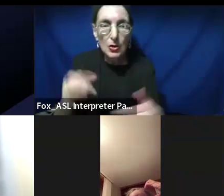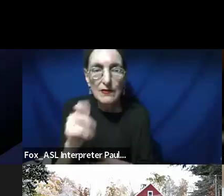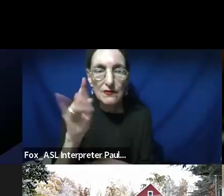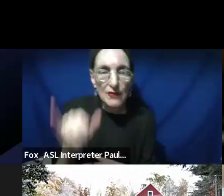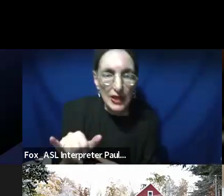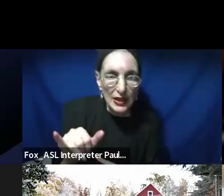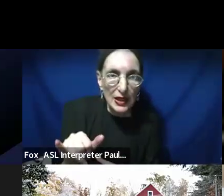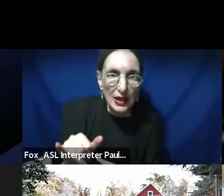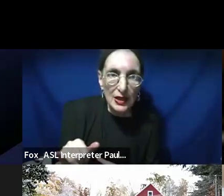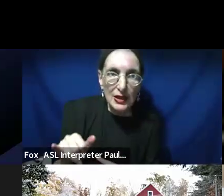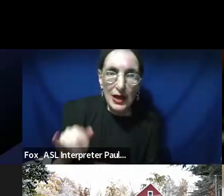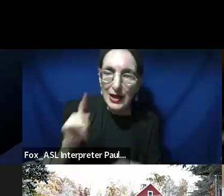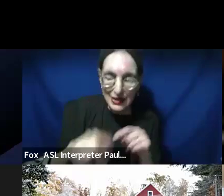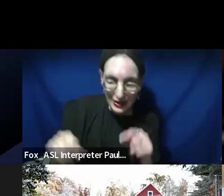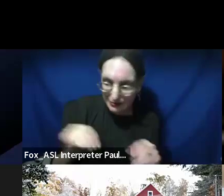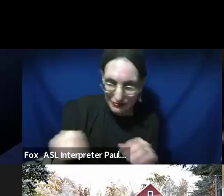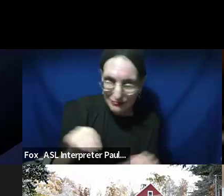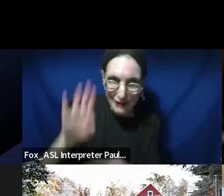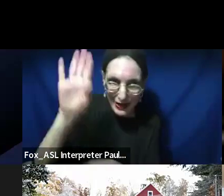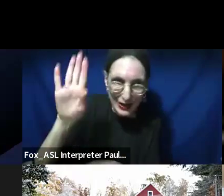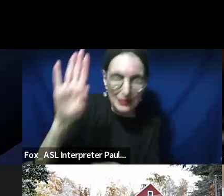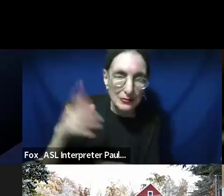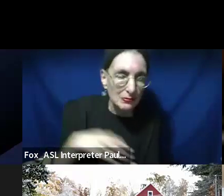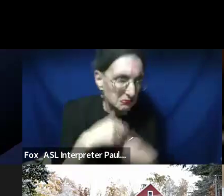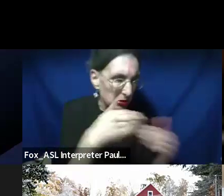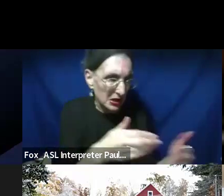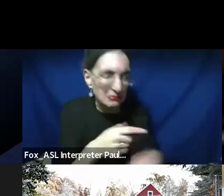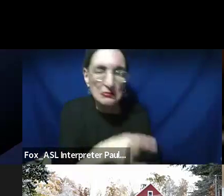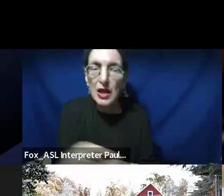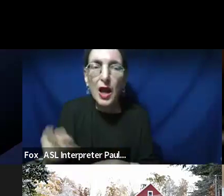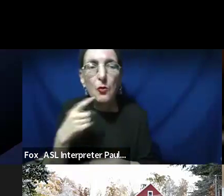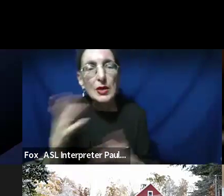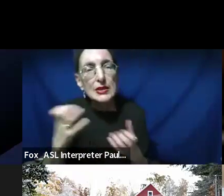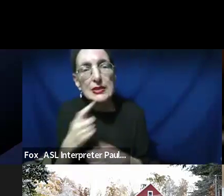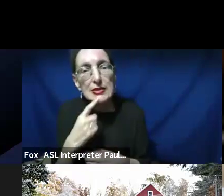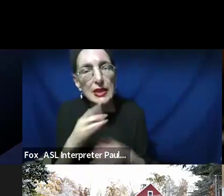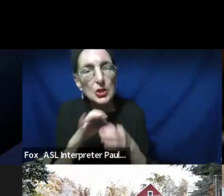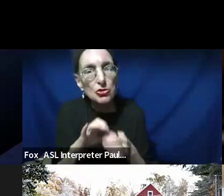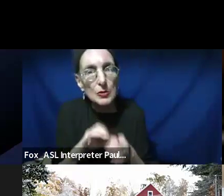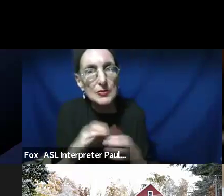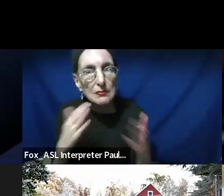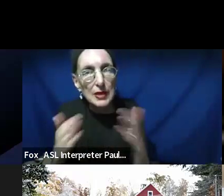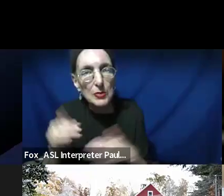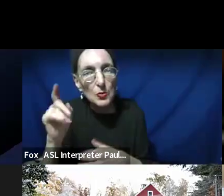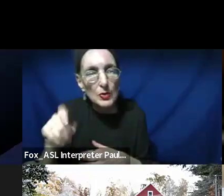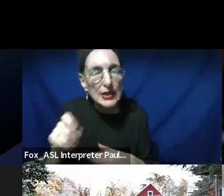Carlton will get to you. Okay, I just wanted to say that in terms of maybe we need a different discussion for people